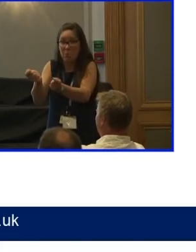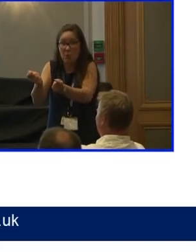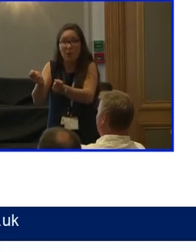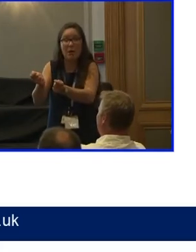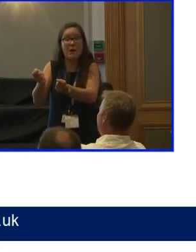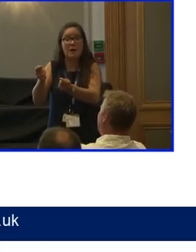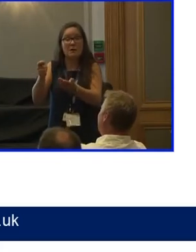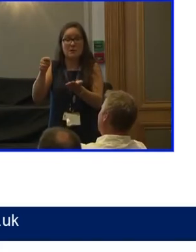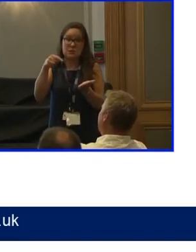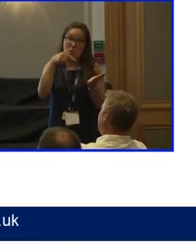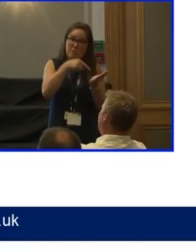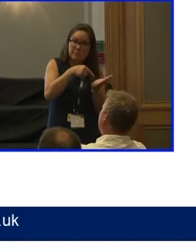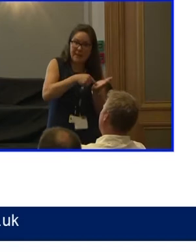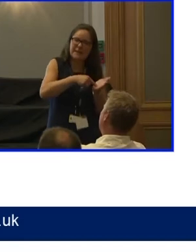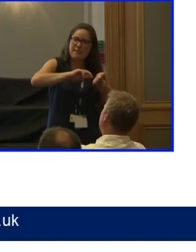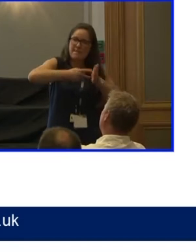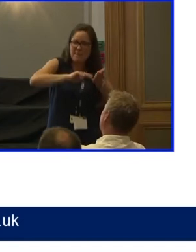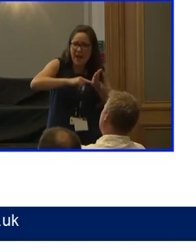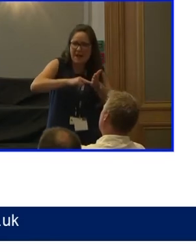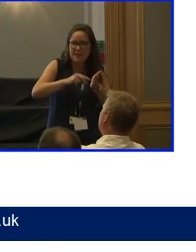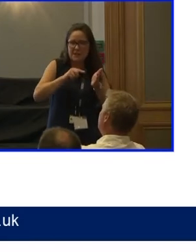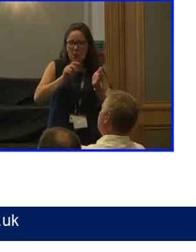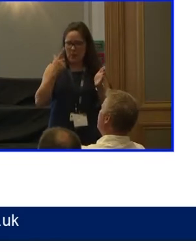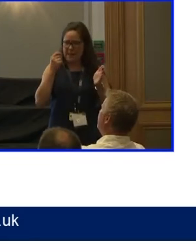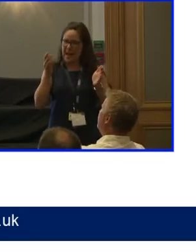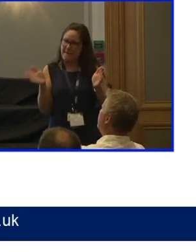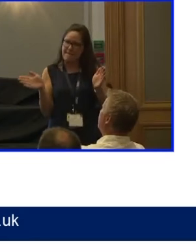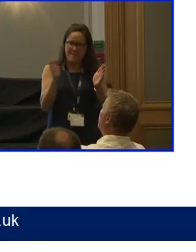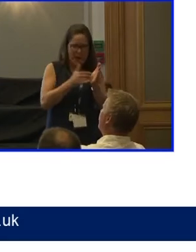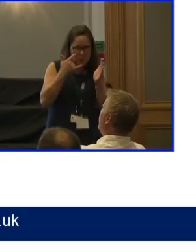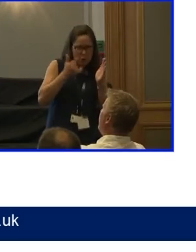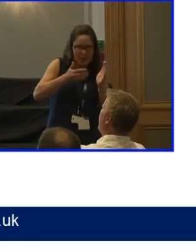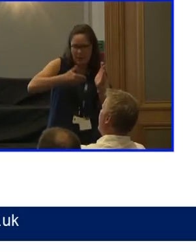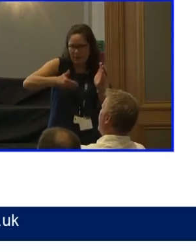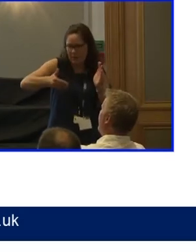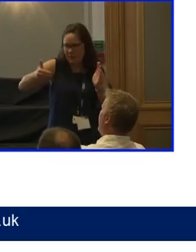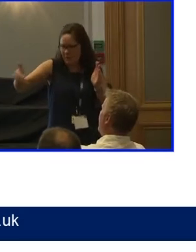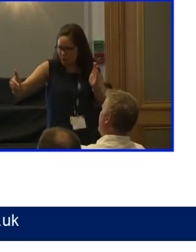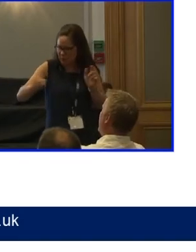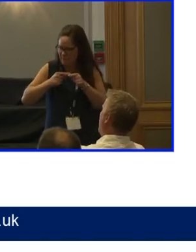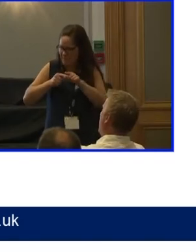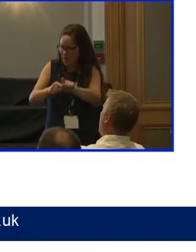used to monitor how well the study is progressing over time and as a manual for the research team that's involved.